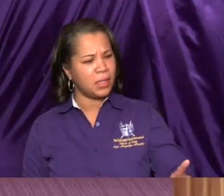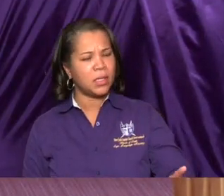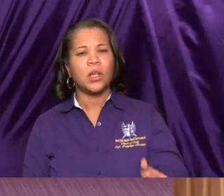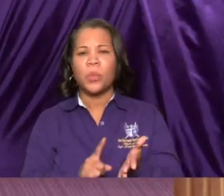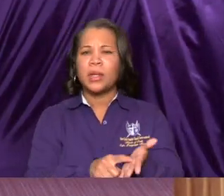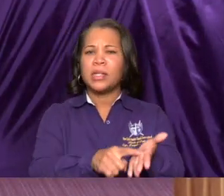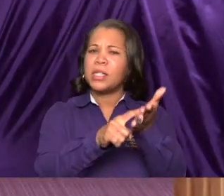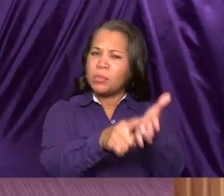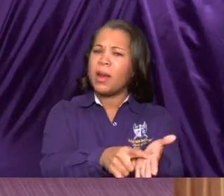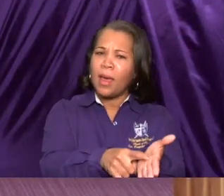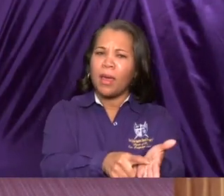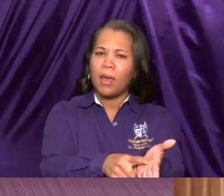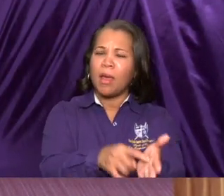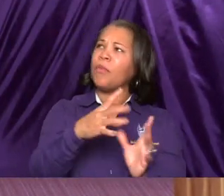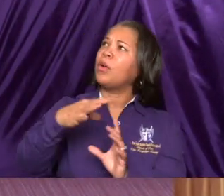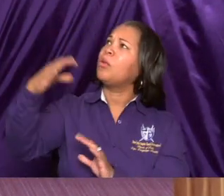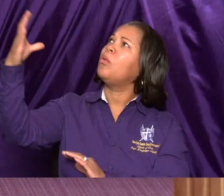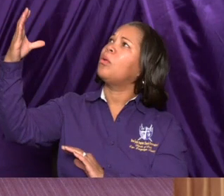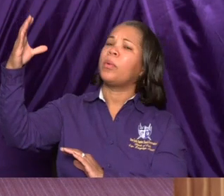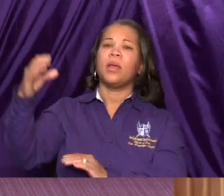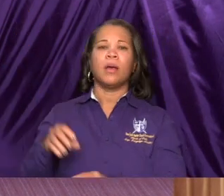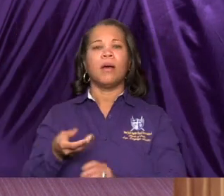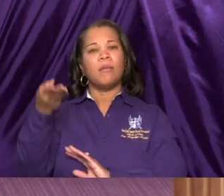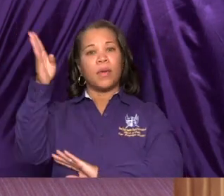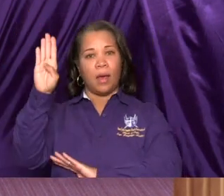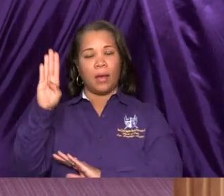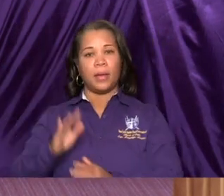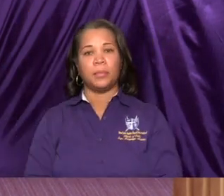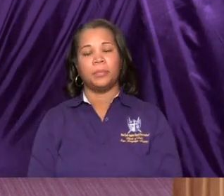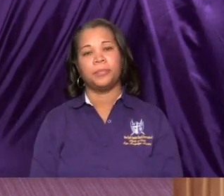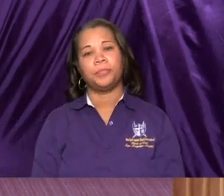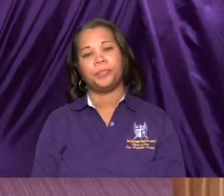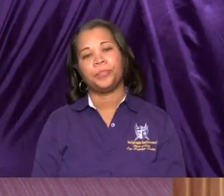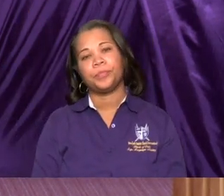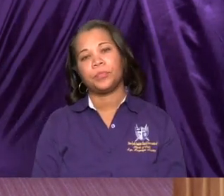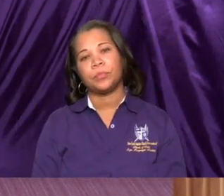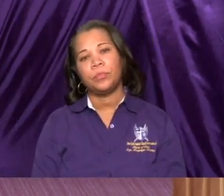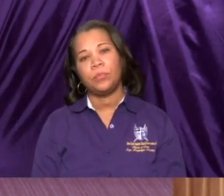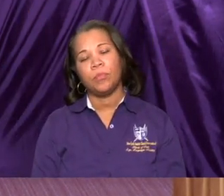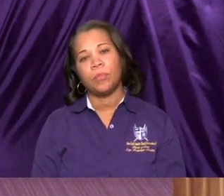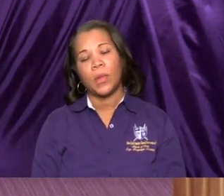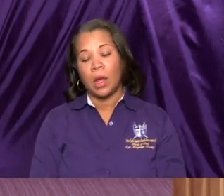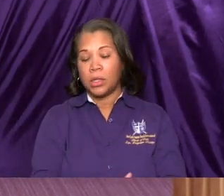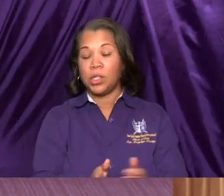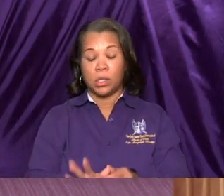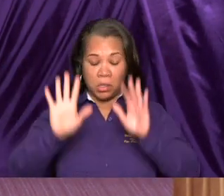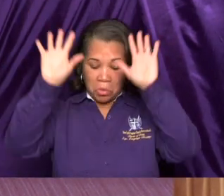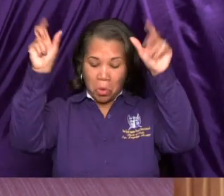of the glory of God. So what Jesus does is so